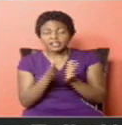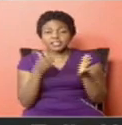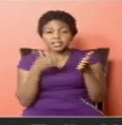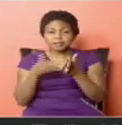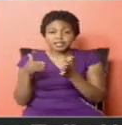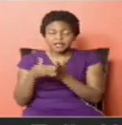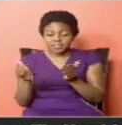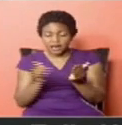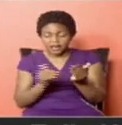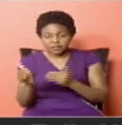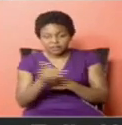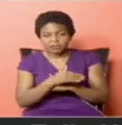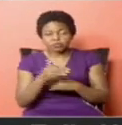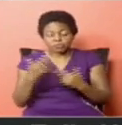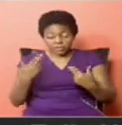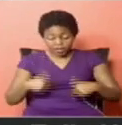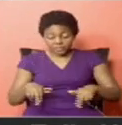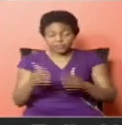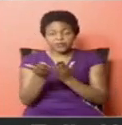healthcare services.